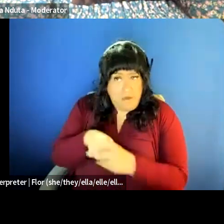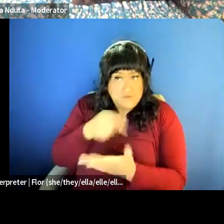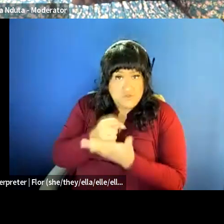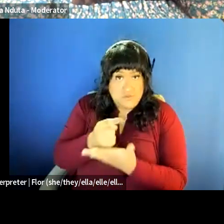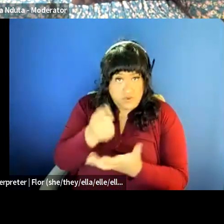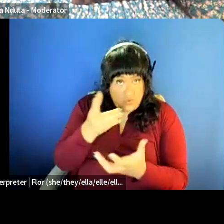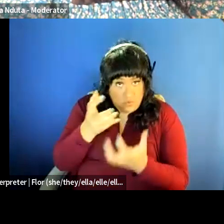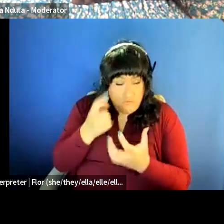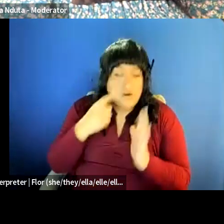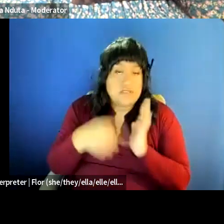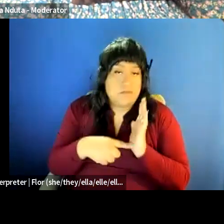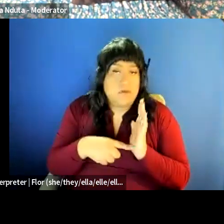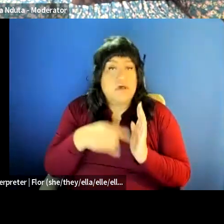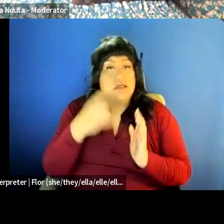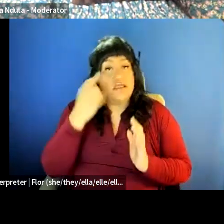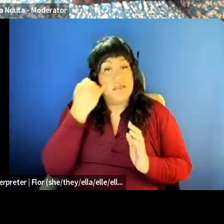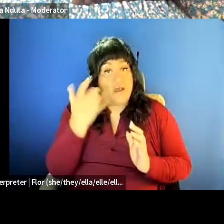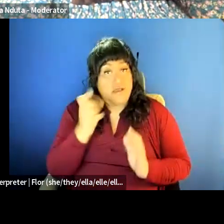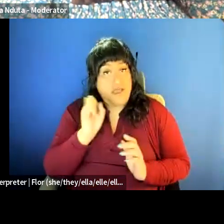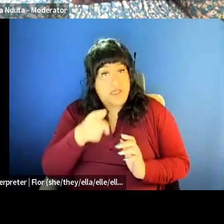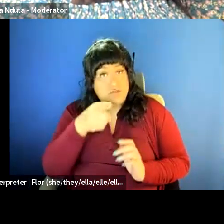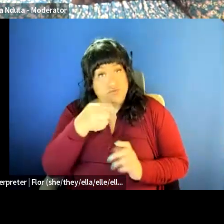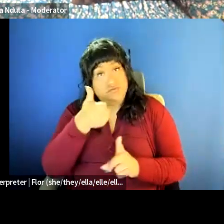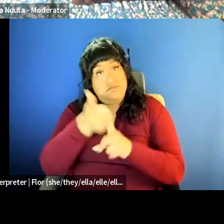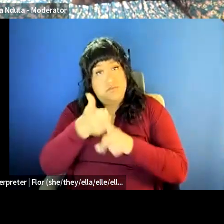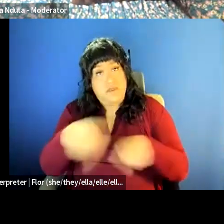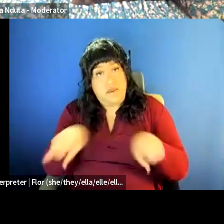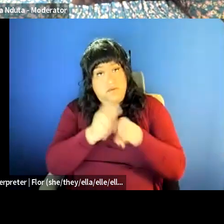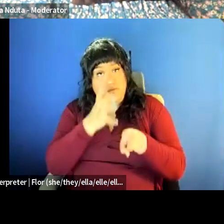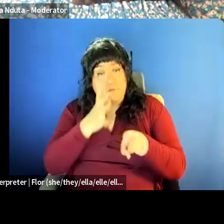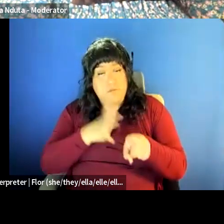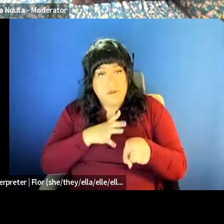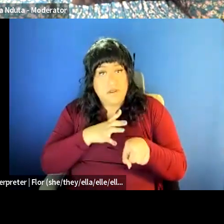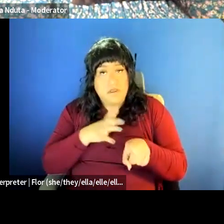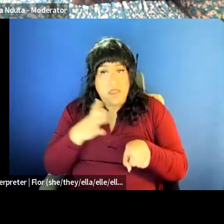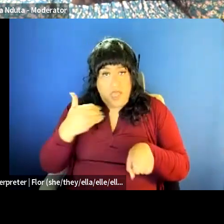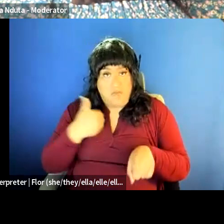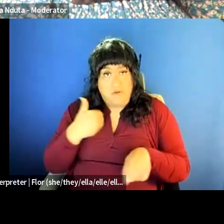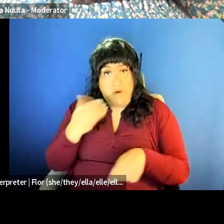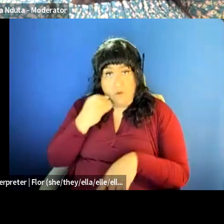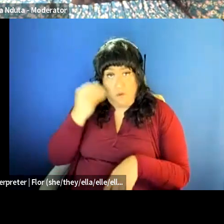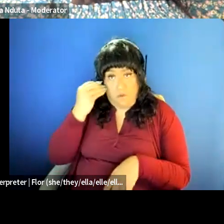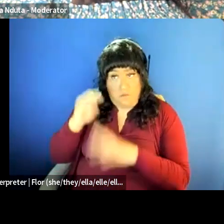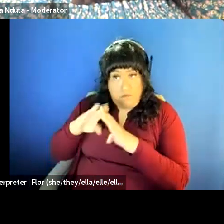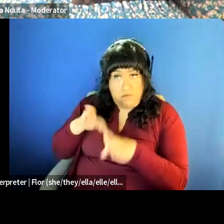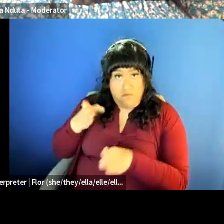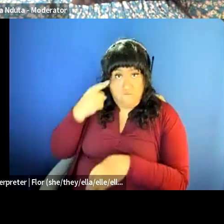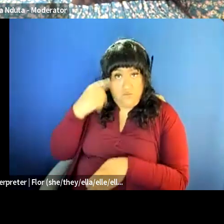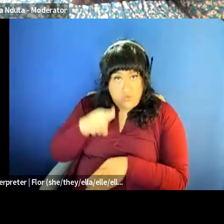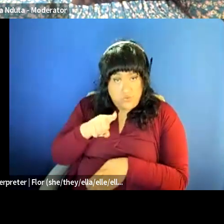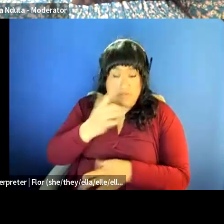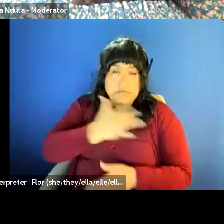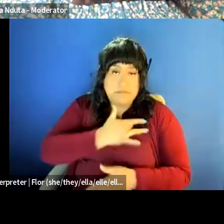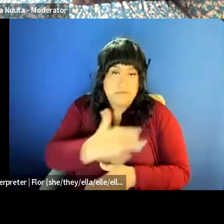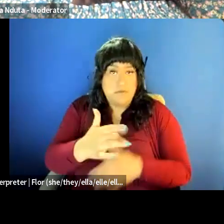want. For example, if I was to ask you as a woman, I have a hotel, I have a home for you. And usually